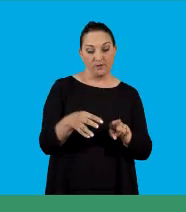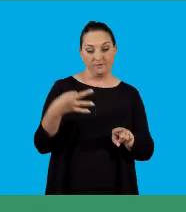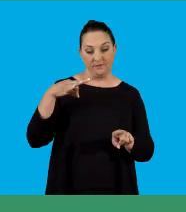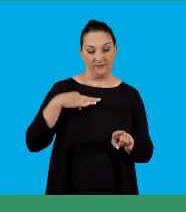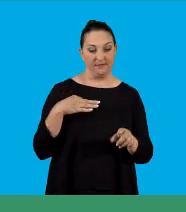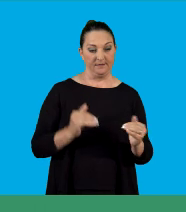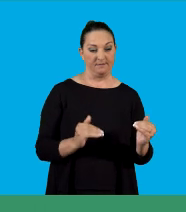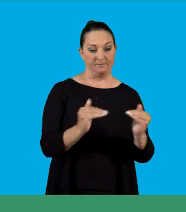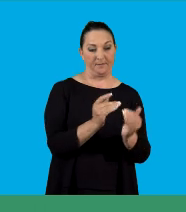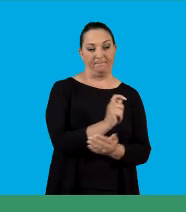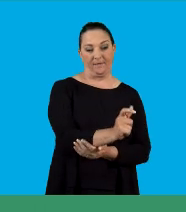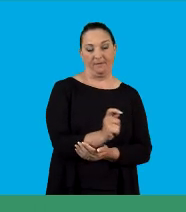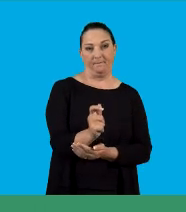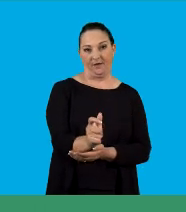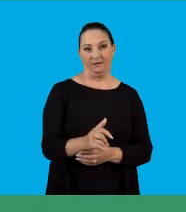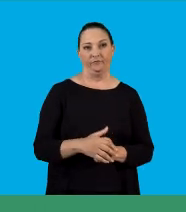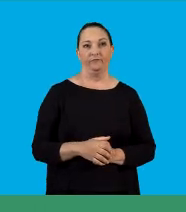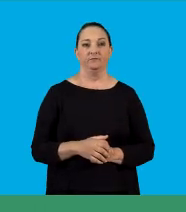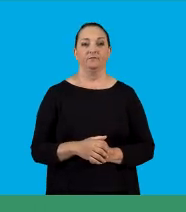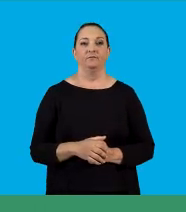compensated equally. So equal